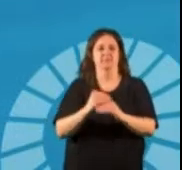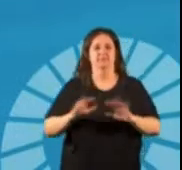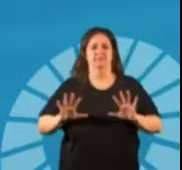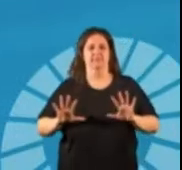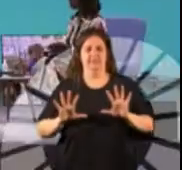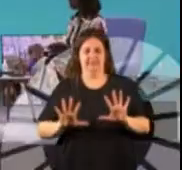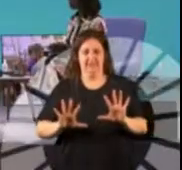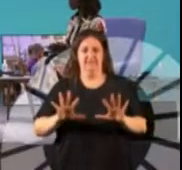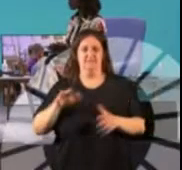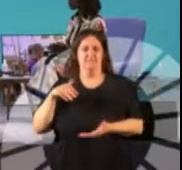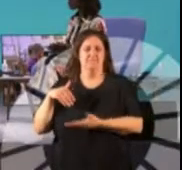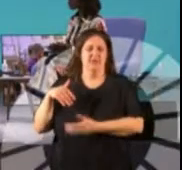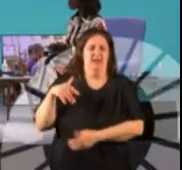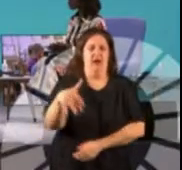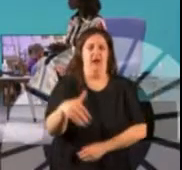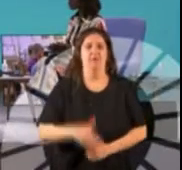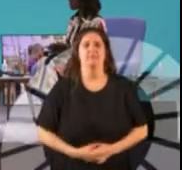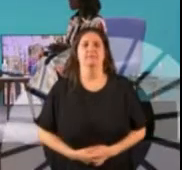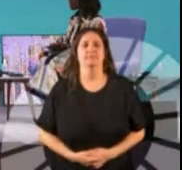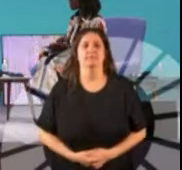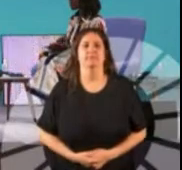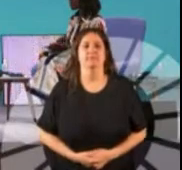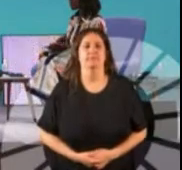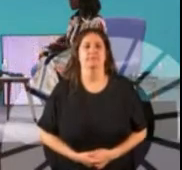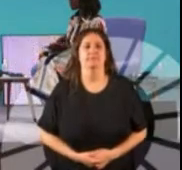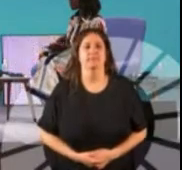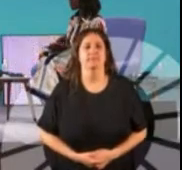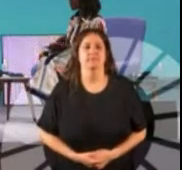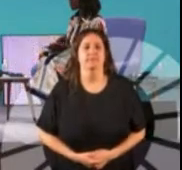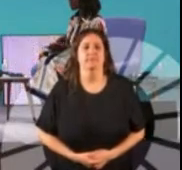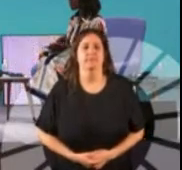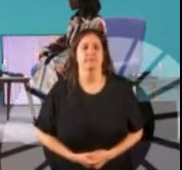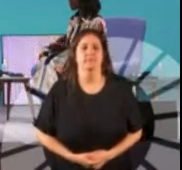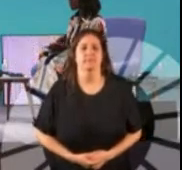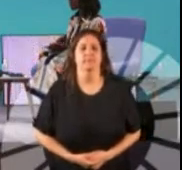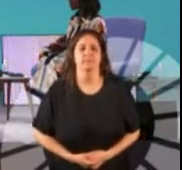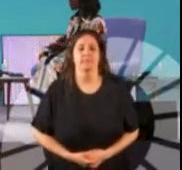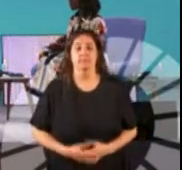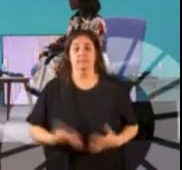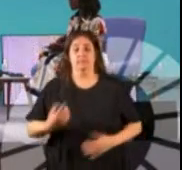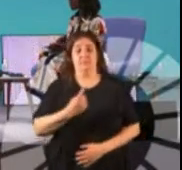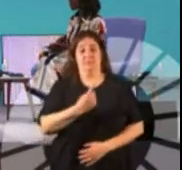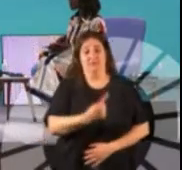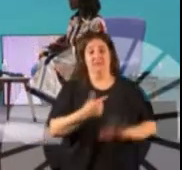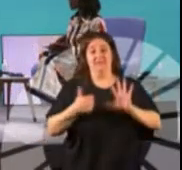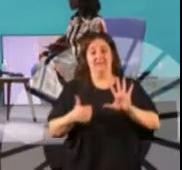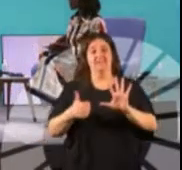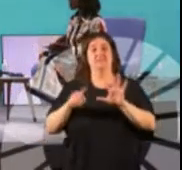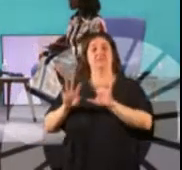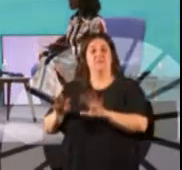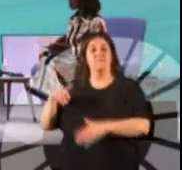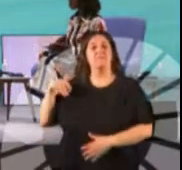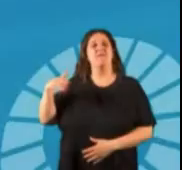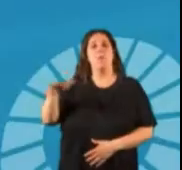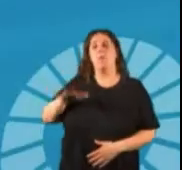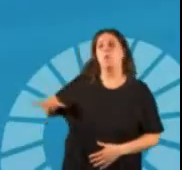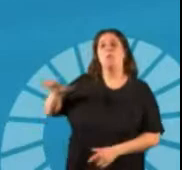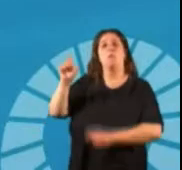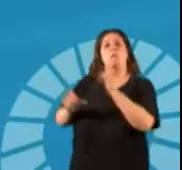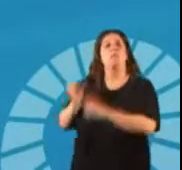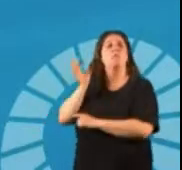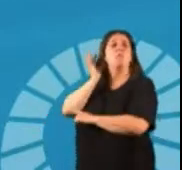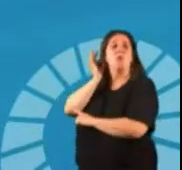The current replenishment of IDA is building on this fundamental development pillar, aiming at continued strong and